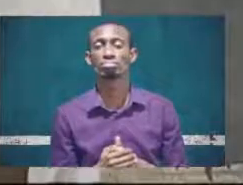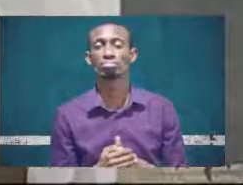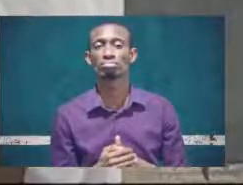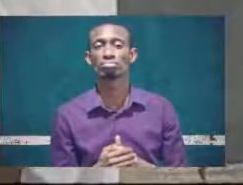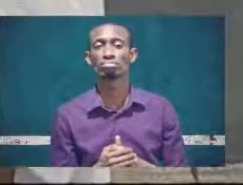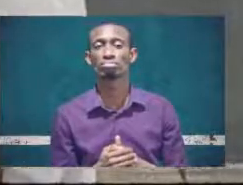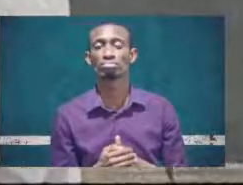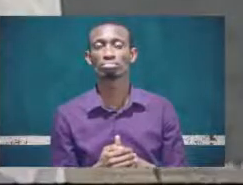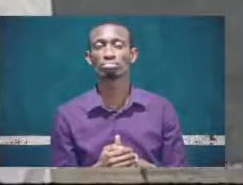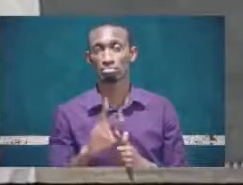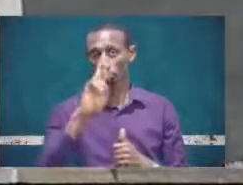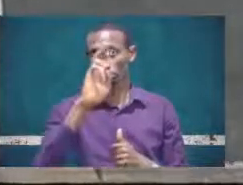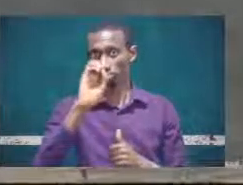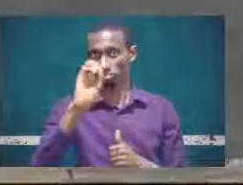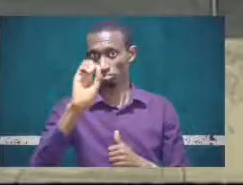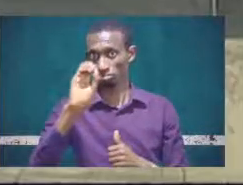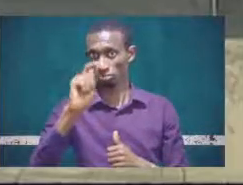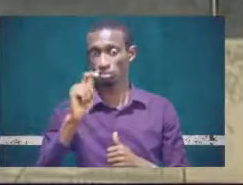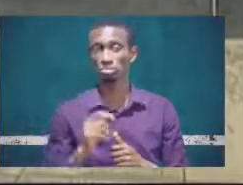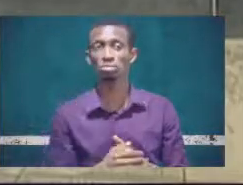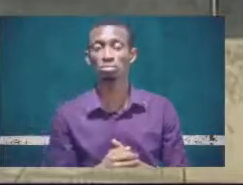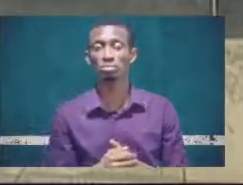The roots, we have